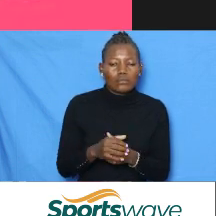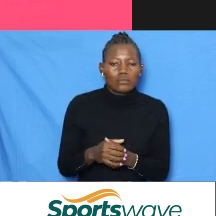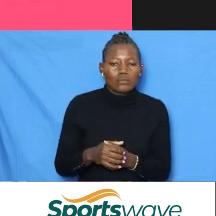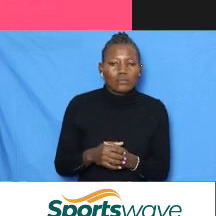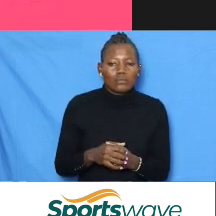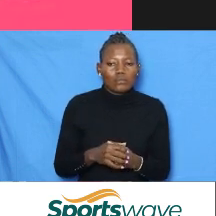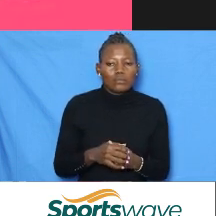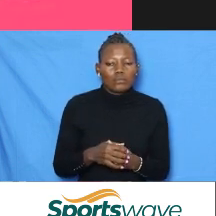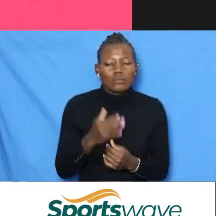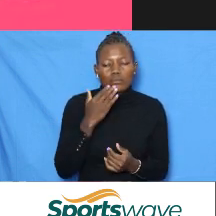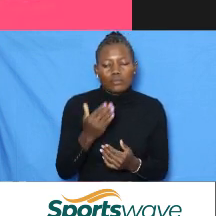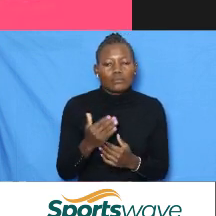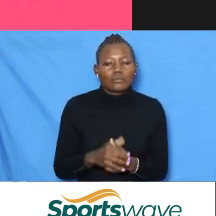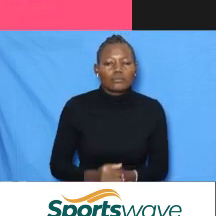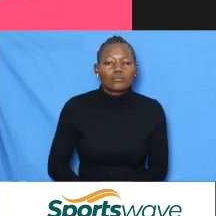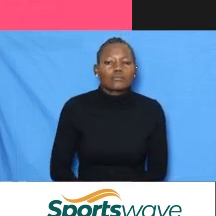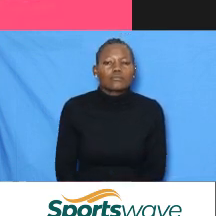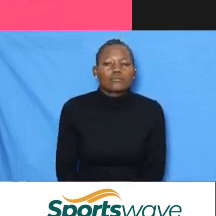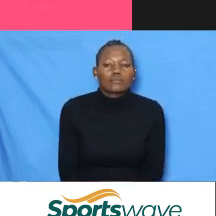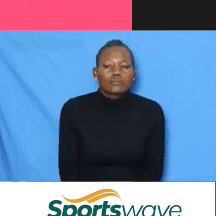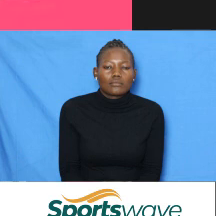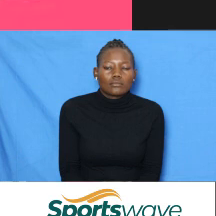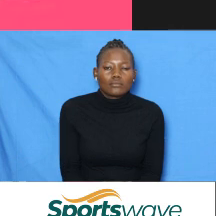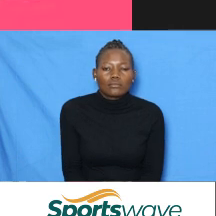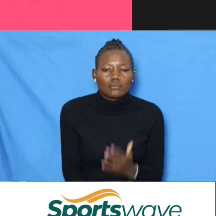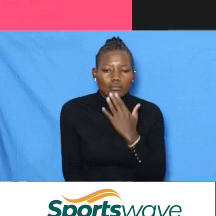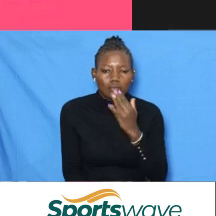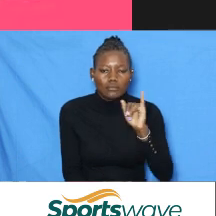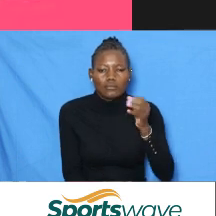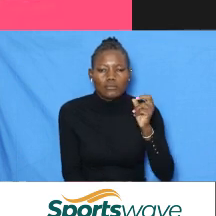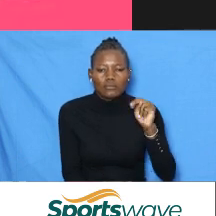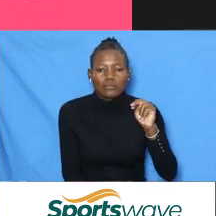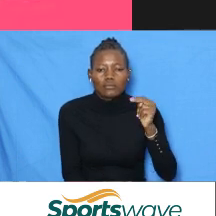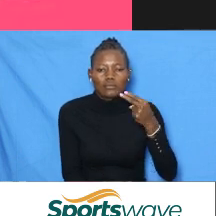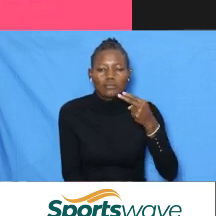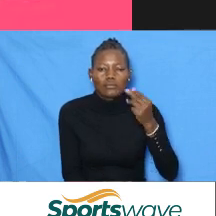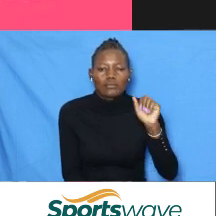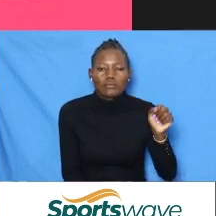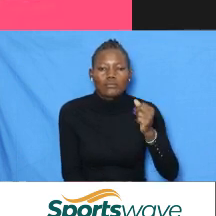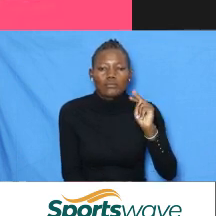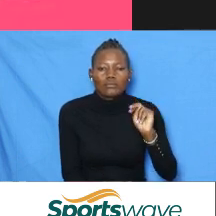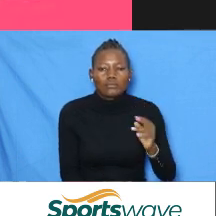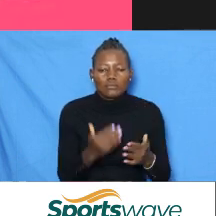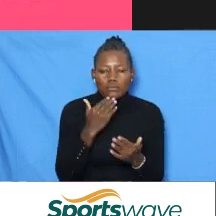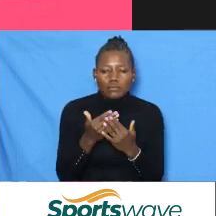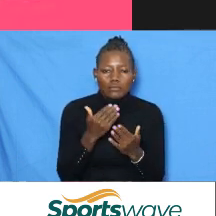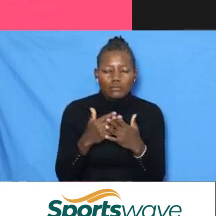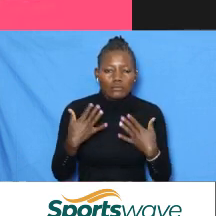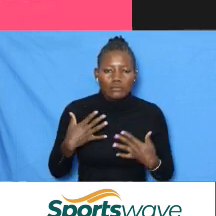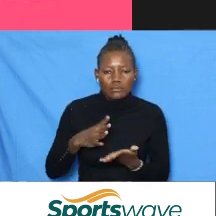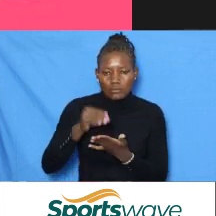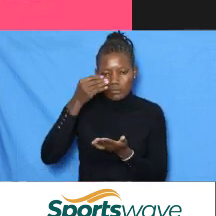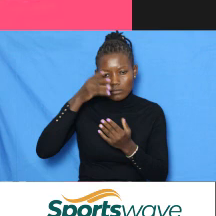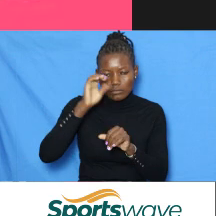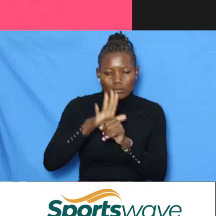more help us. Thank you. Thank you, Johnson. Daktari, as you've heard, people have really learned a lot